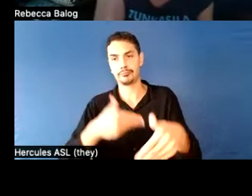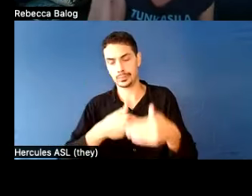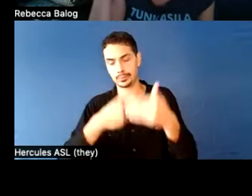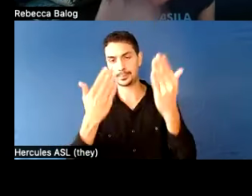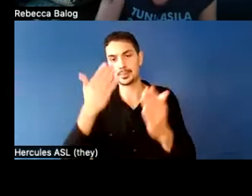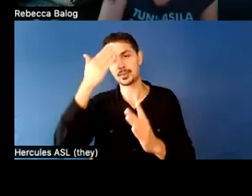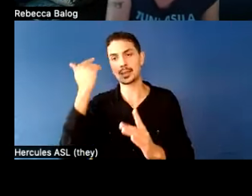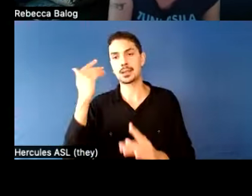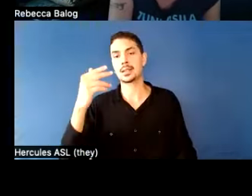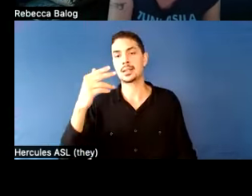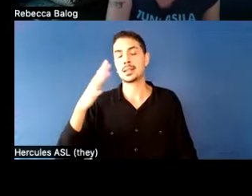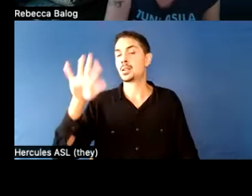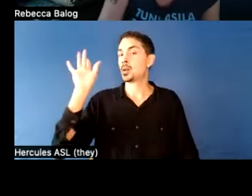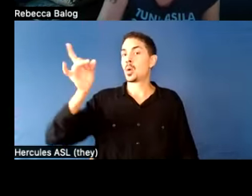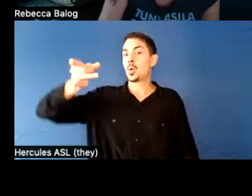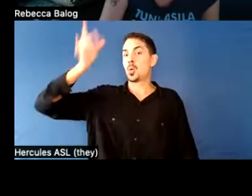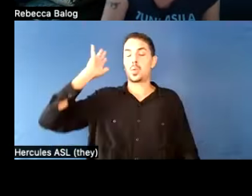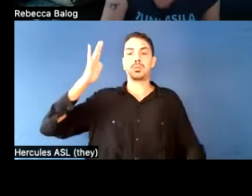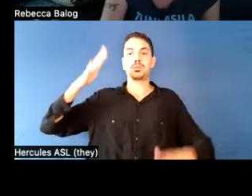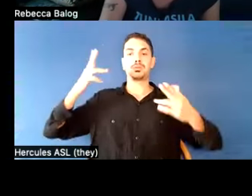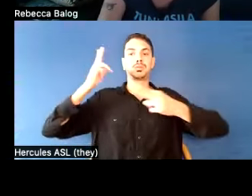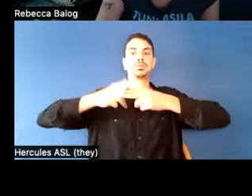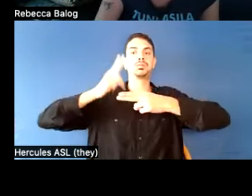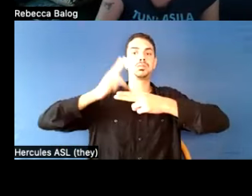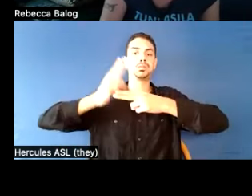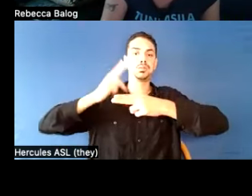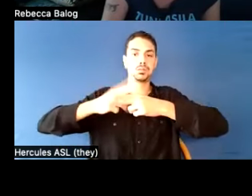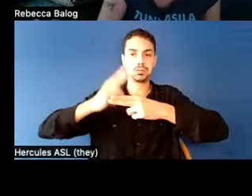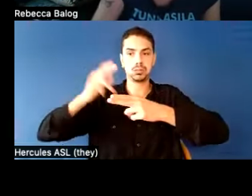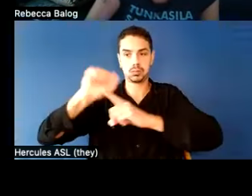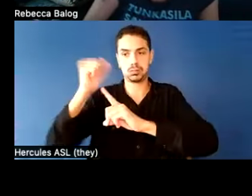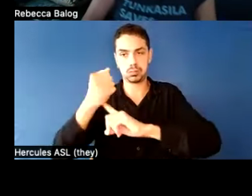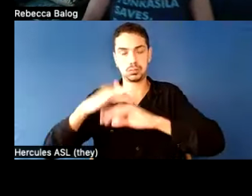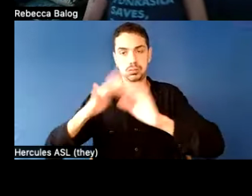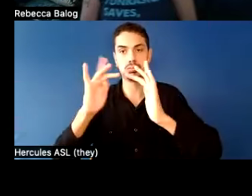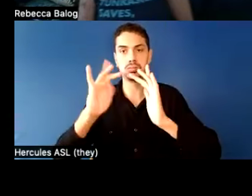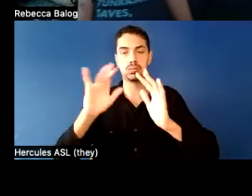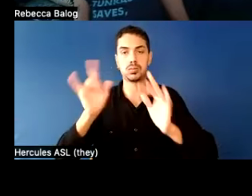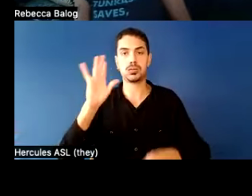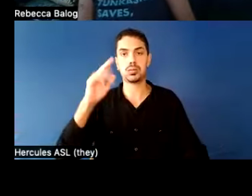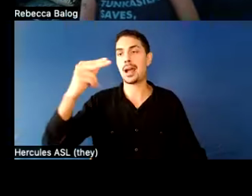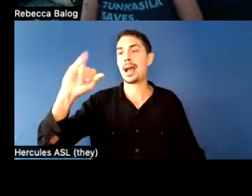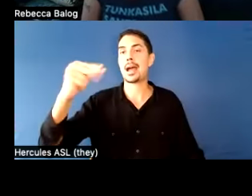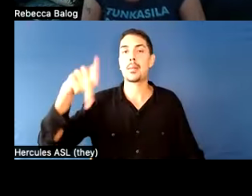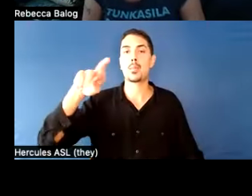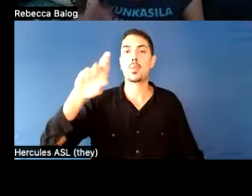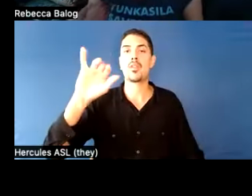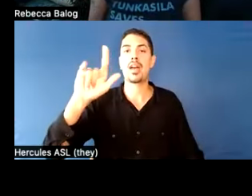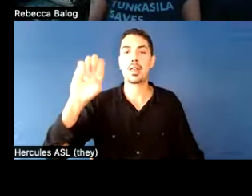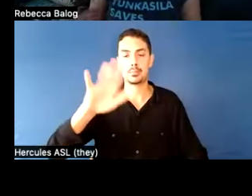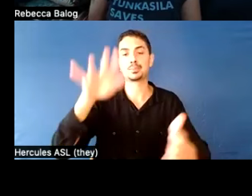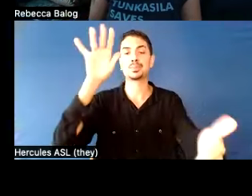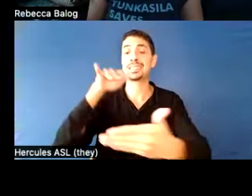there was a high profile case out in the world, on the internet, whatever. And there were studies, the